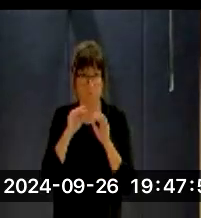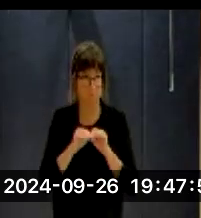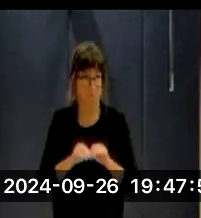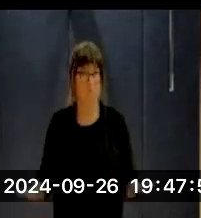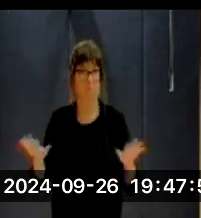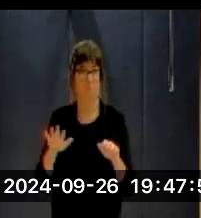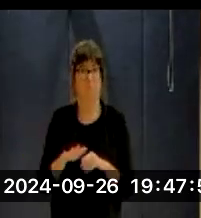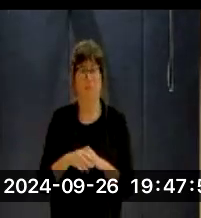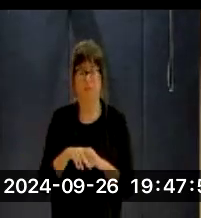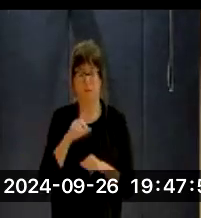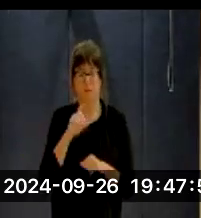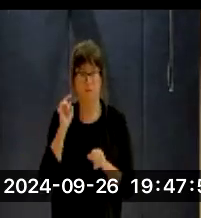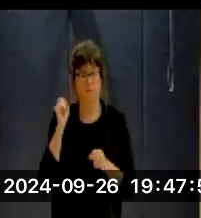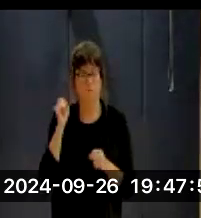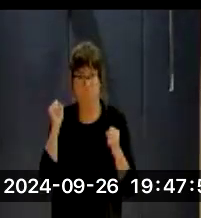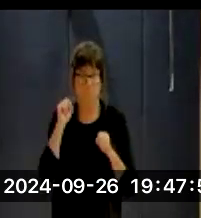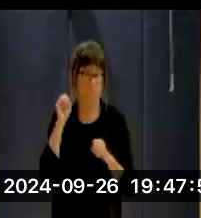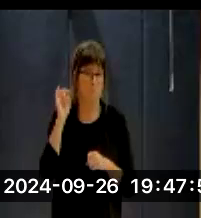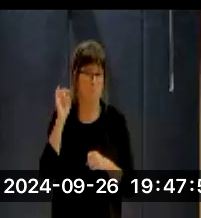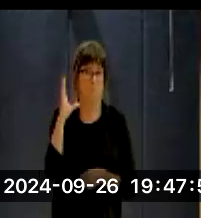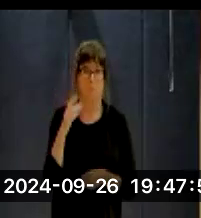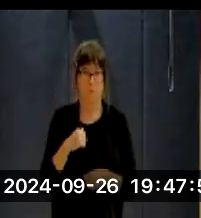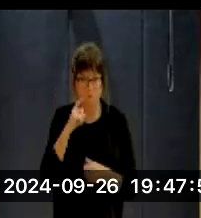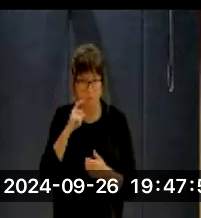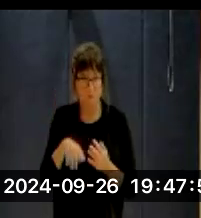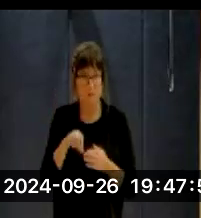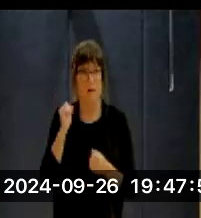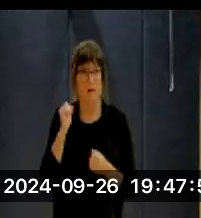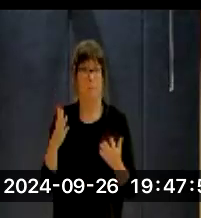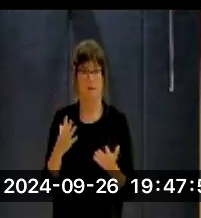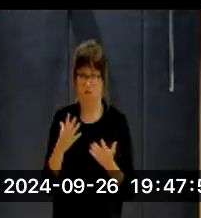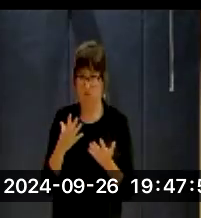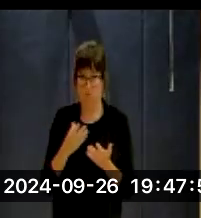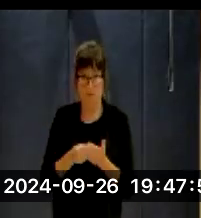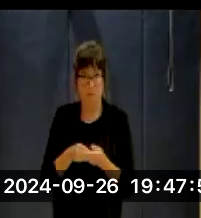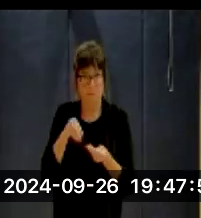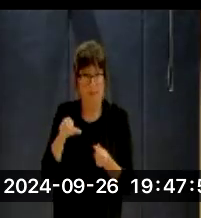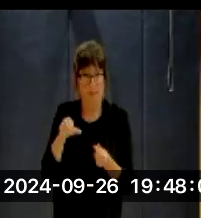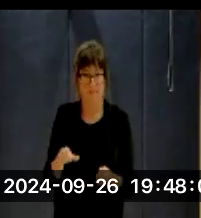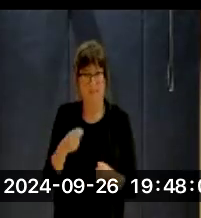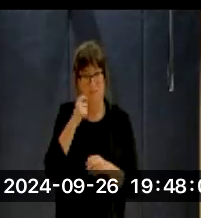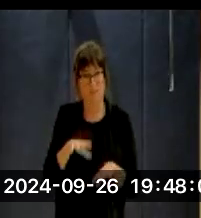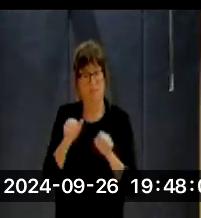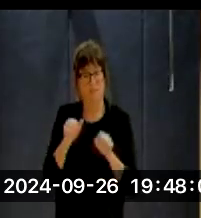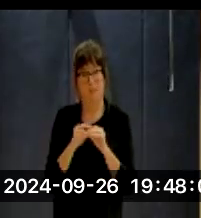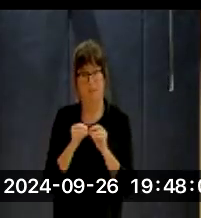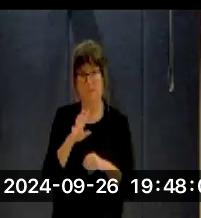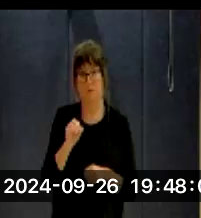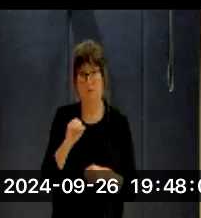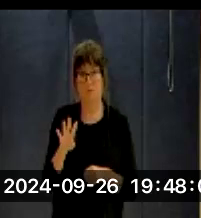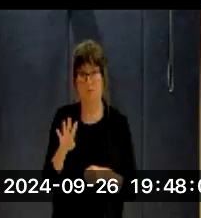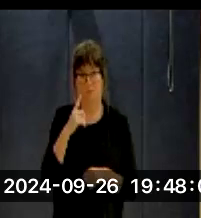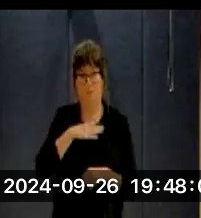outrageous how much money they're spent. I just had a 504 meeting for my son, and they decided to bring their legal